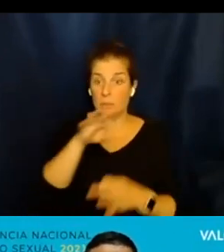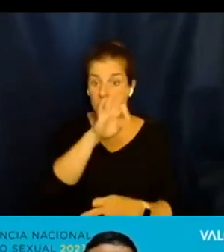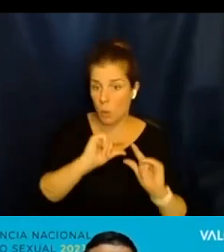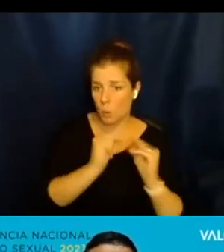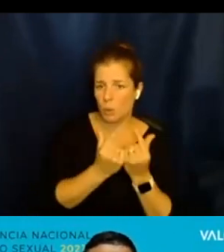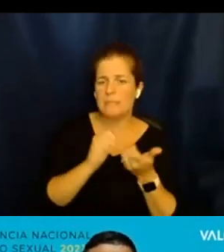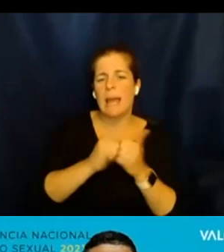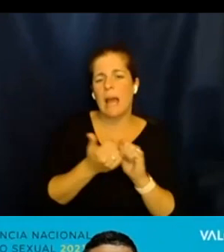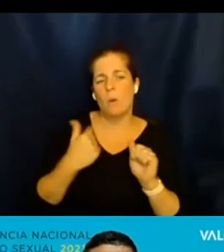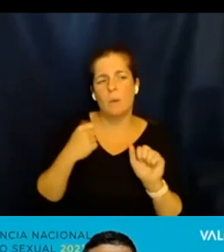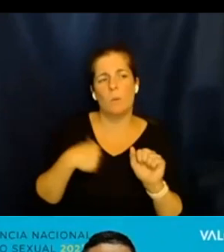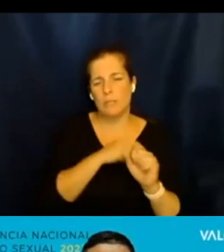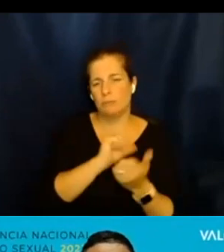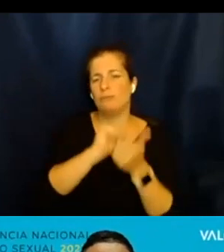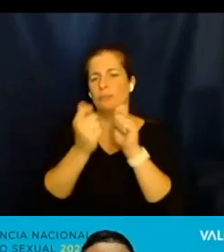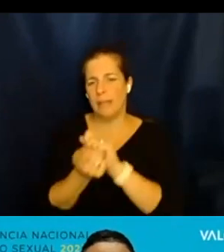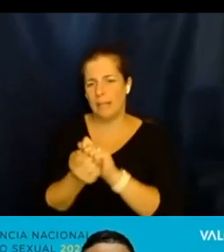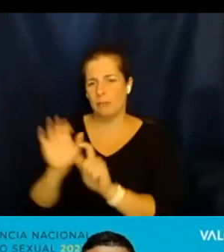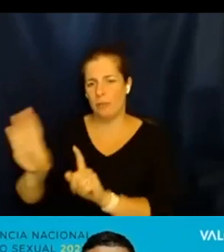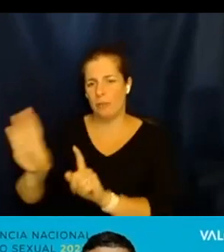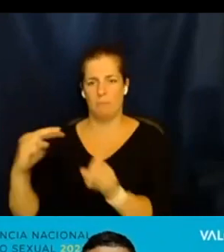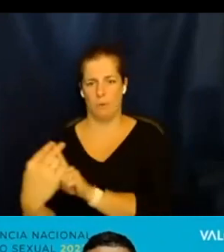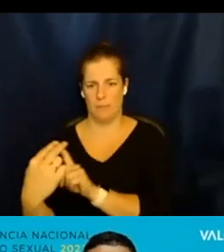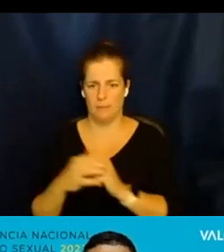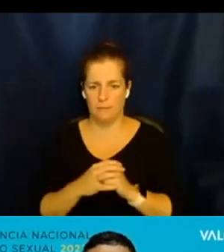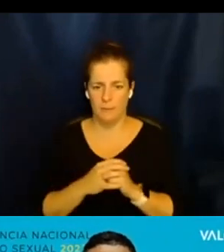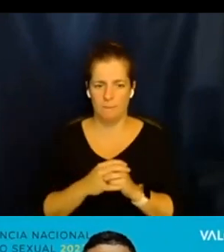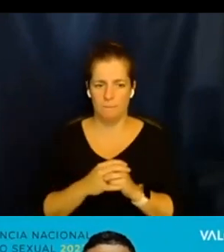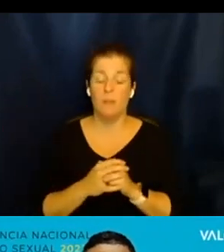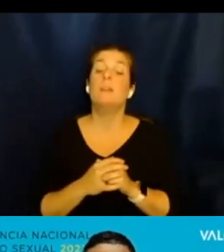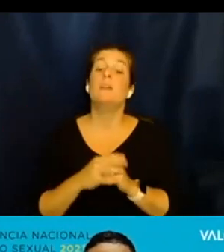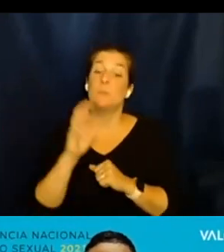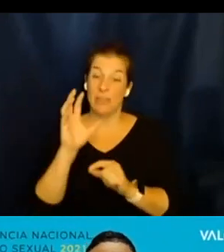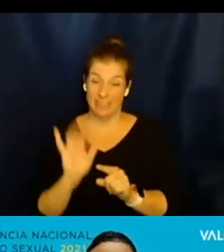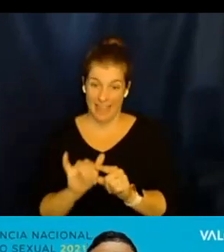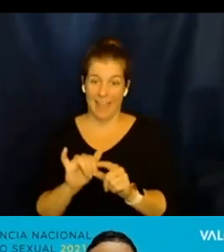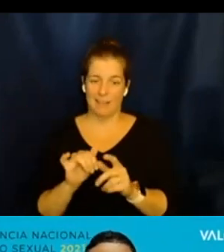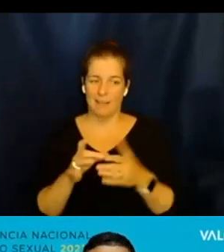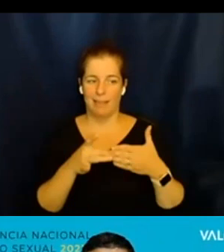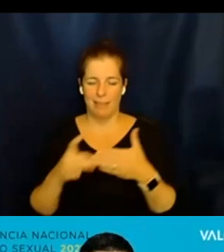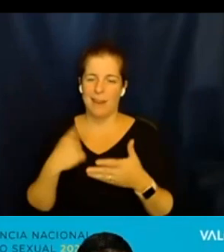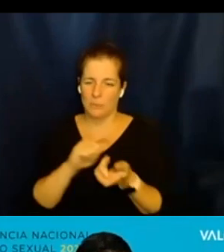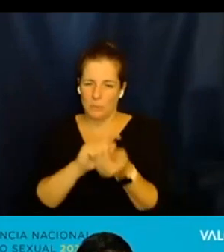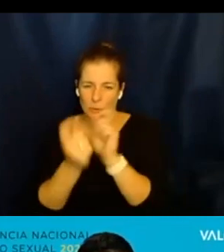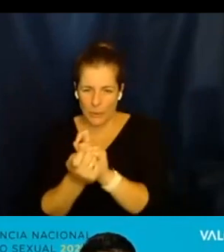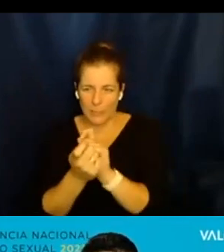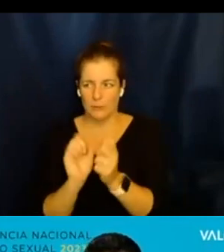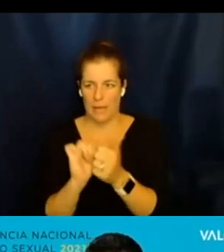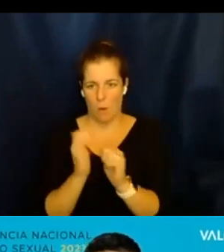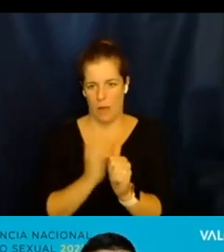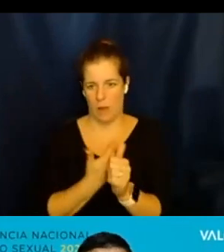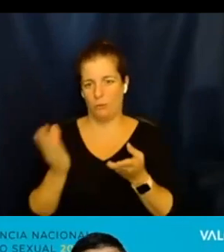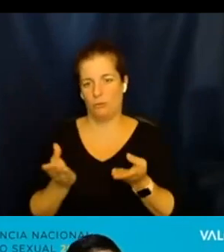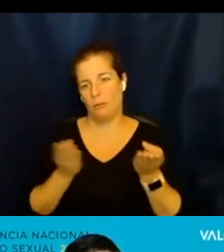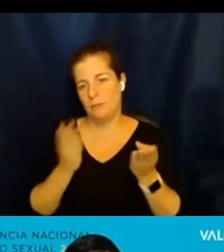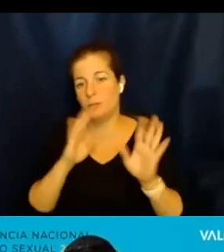So this led us to reimagine the way we provide our services. We are looking at a service that is